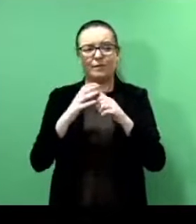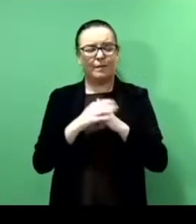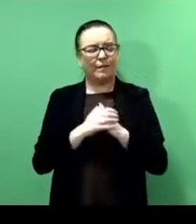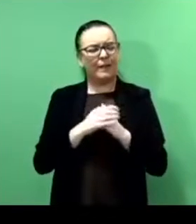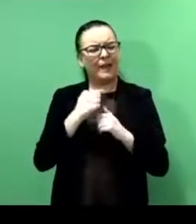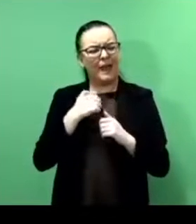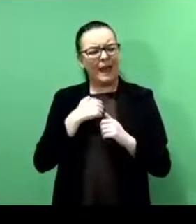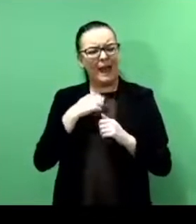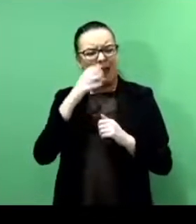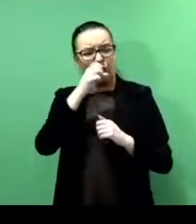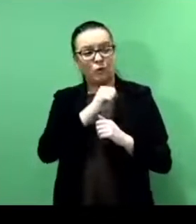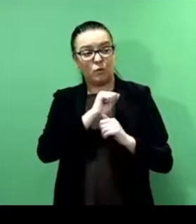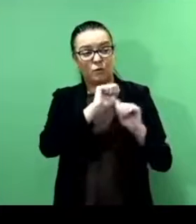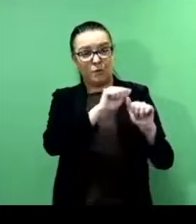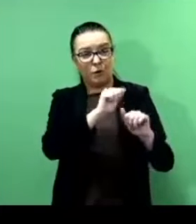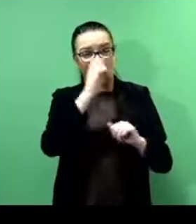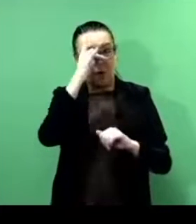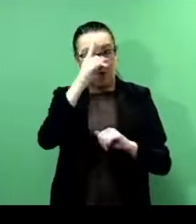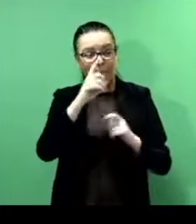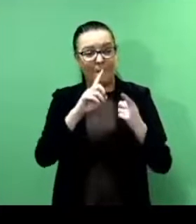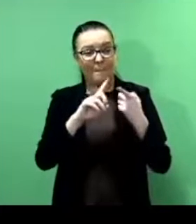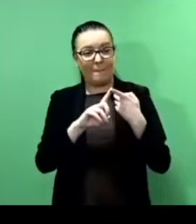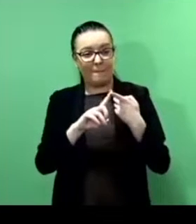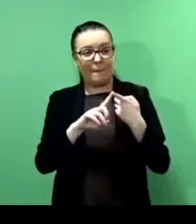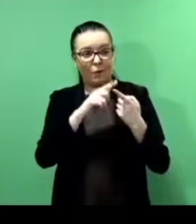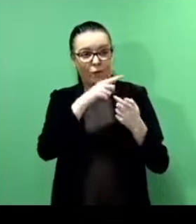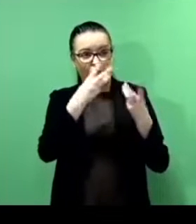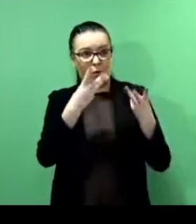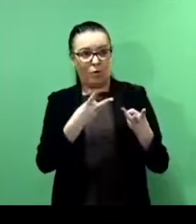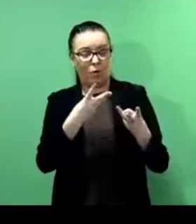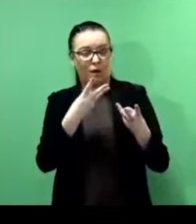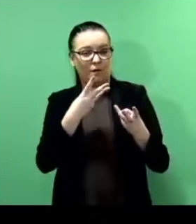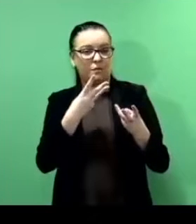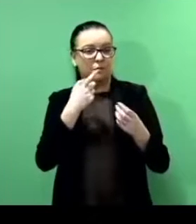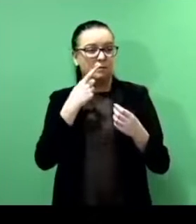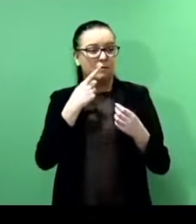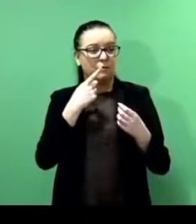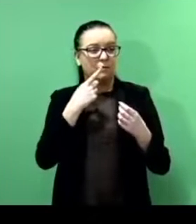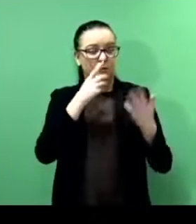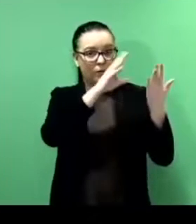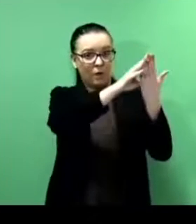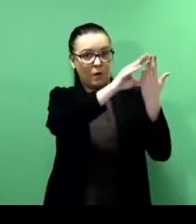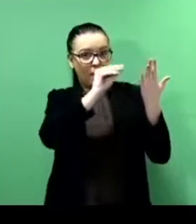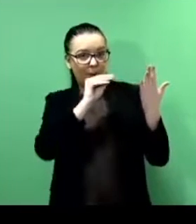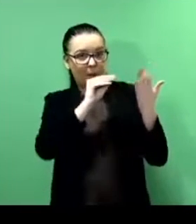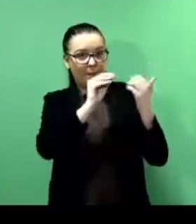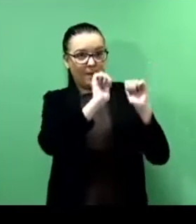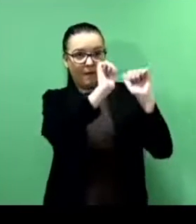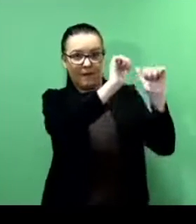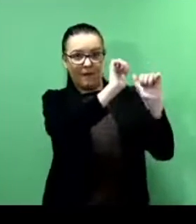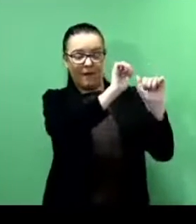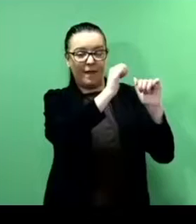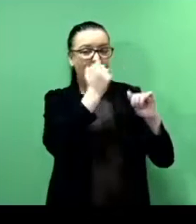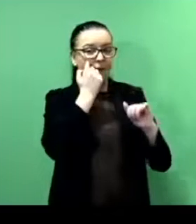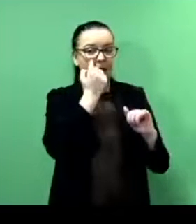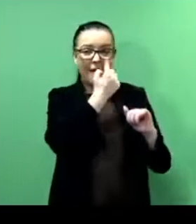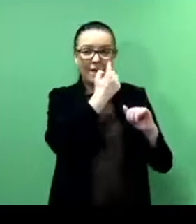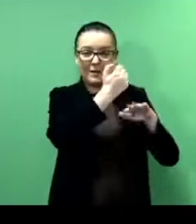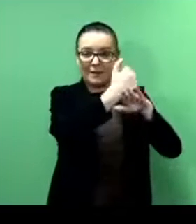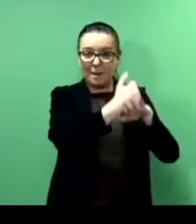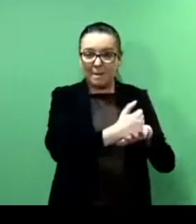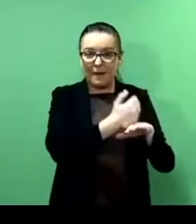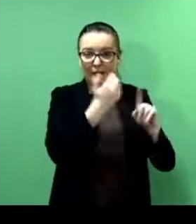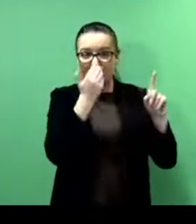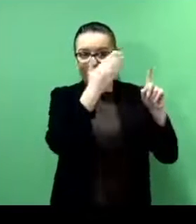assume the hope and intention is that you're going to replicate what they have seen through the Boston example in terms of that scientific, evidence-based approach